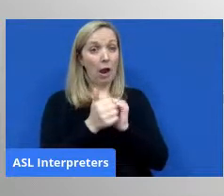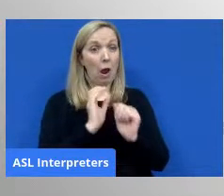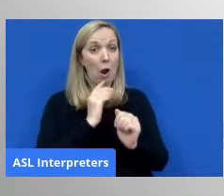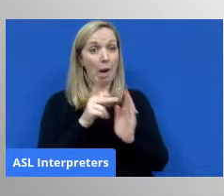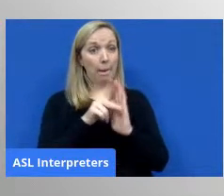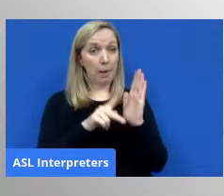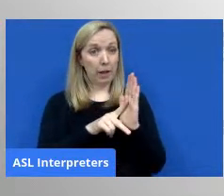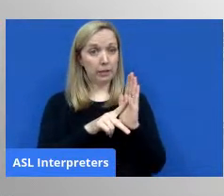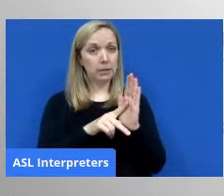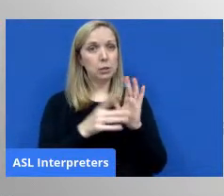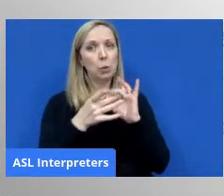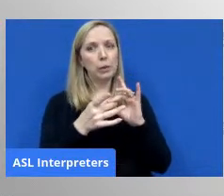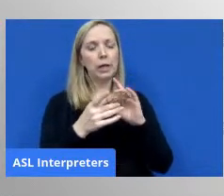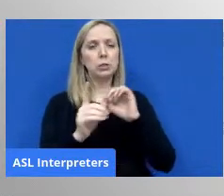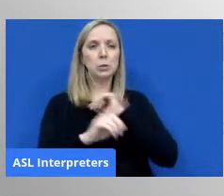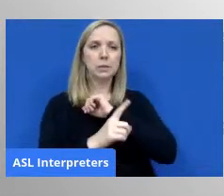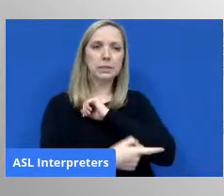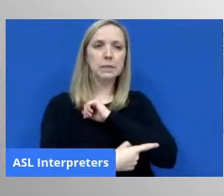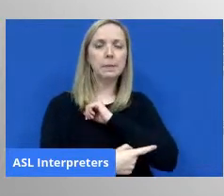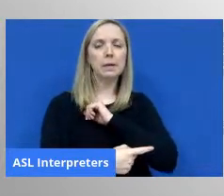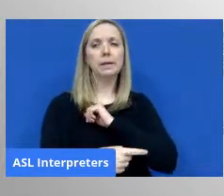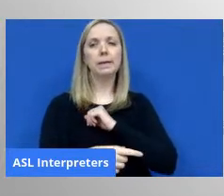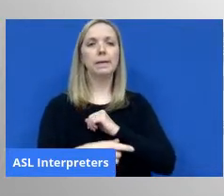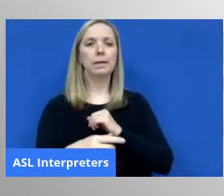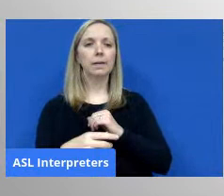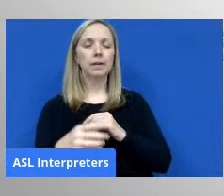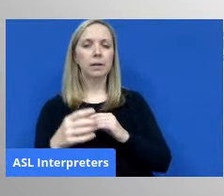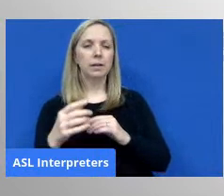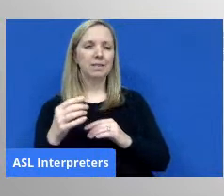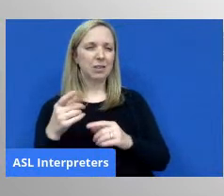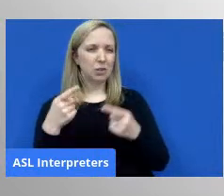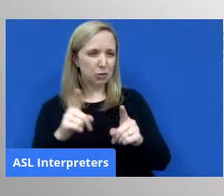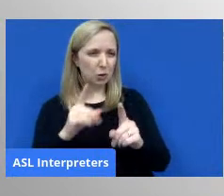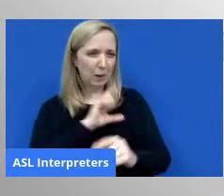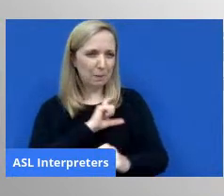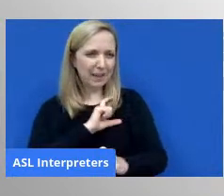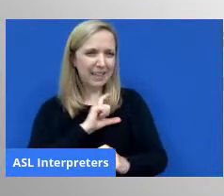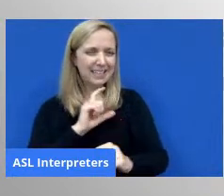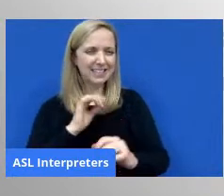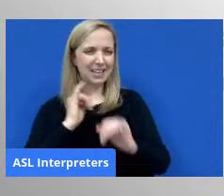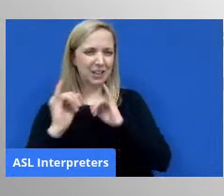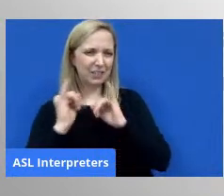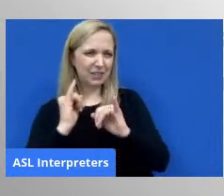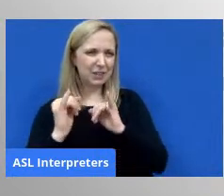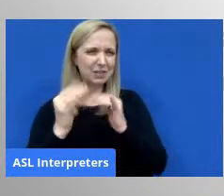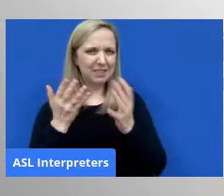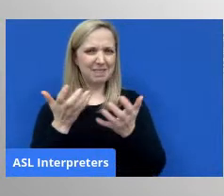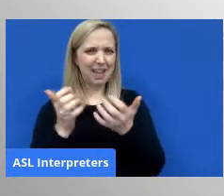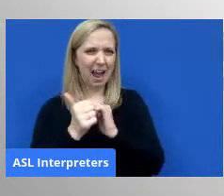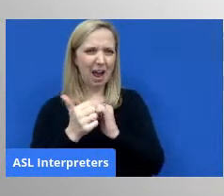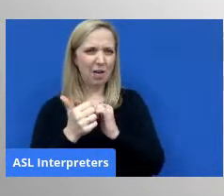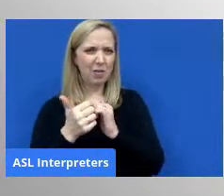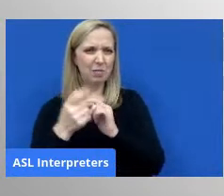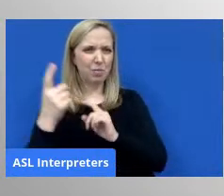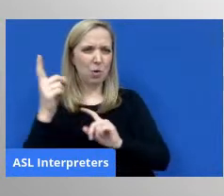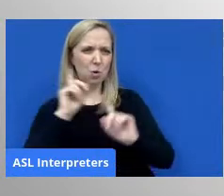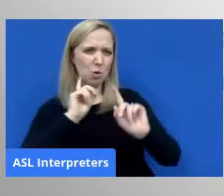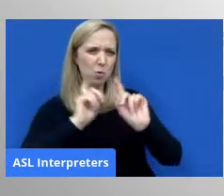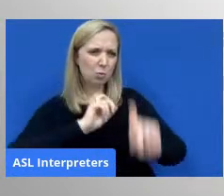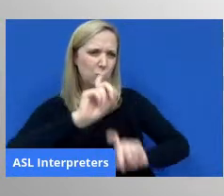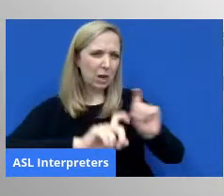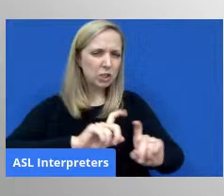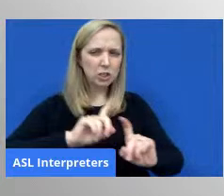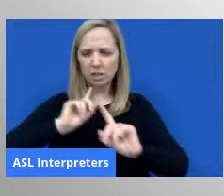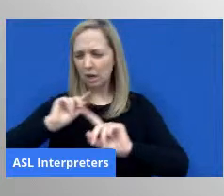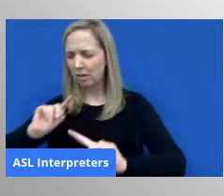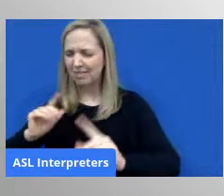discipline, interrogations, and police interviews. So I just wanted to put that out there. I'm really excited about the work